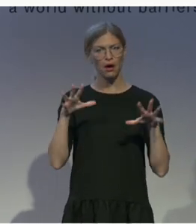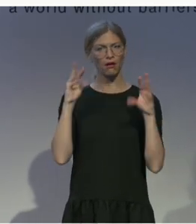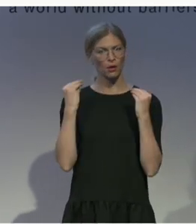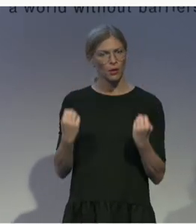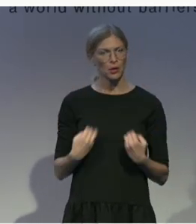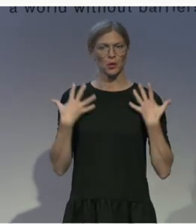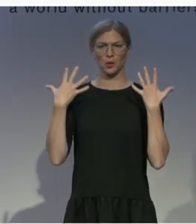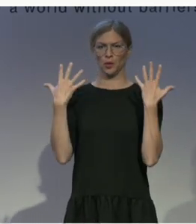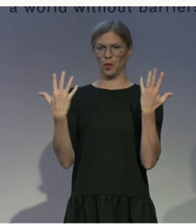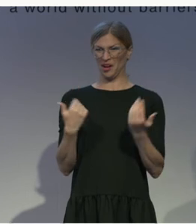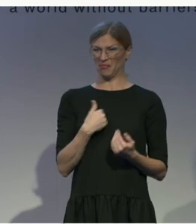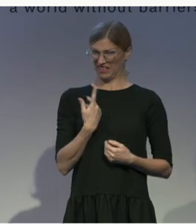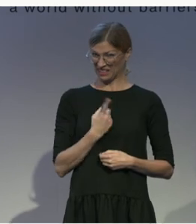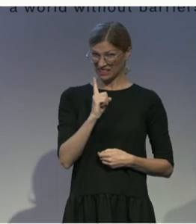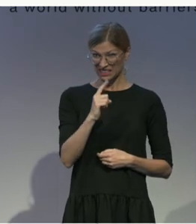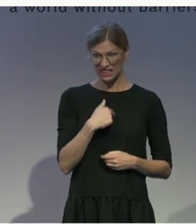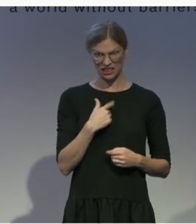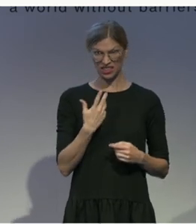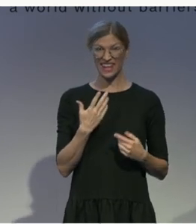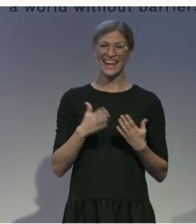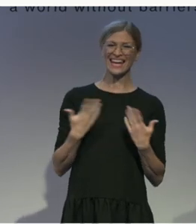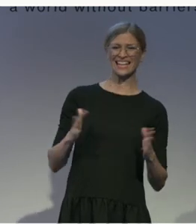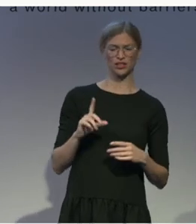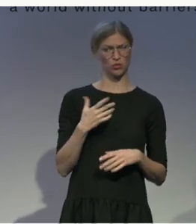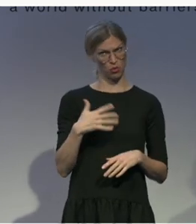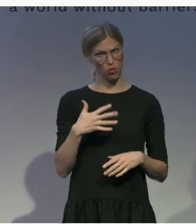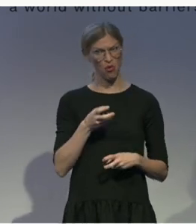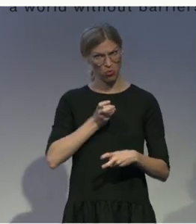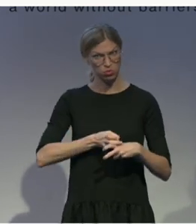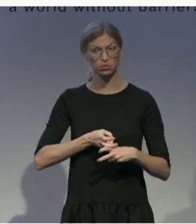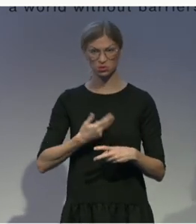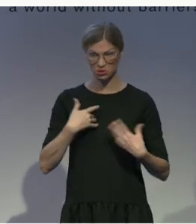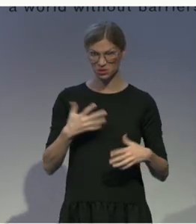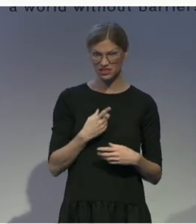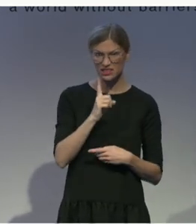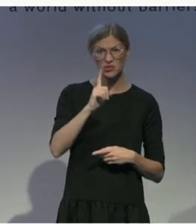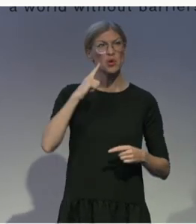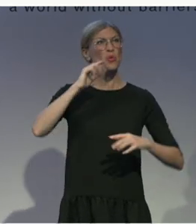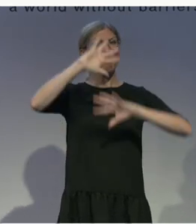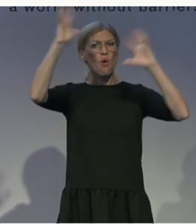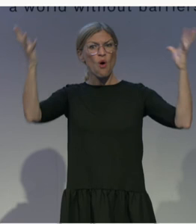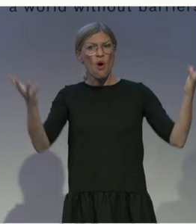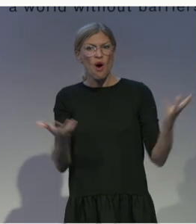it stands, but self-advocacy in the world for people with learning difficulties,